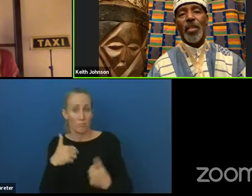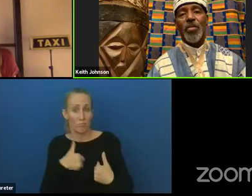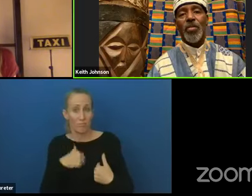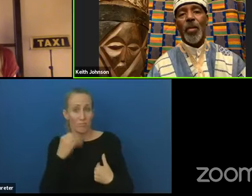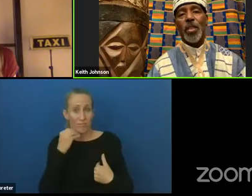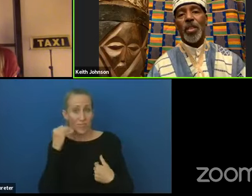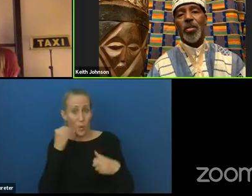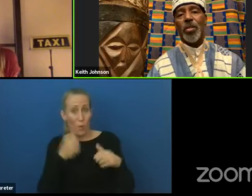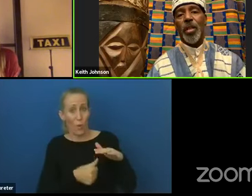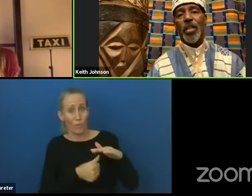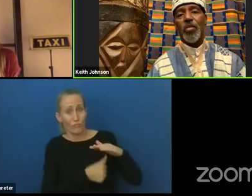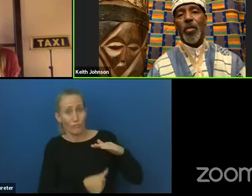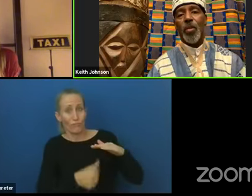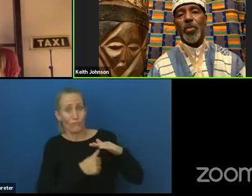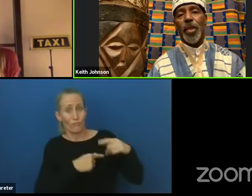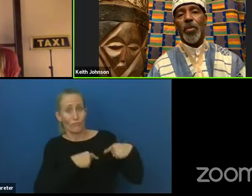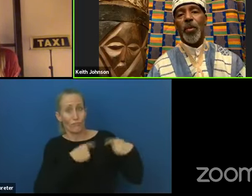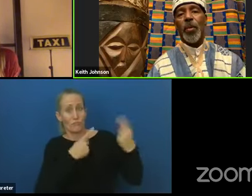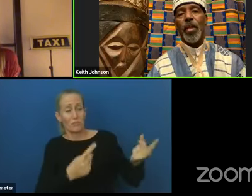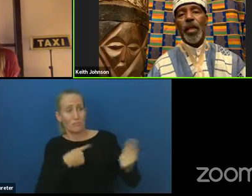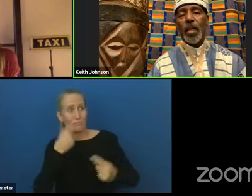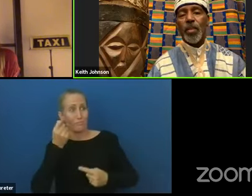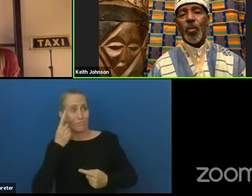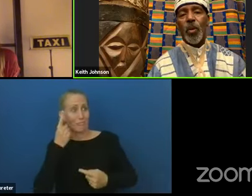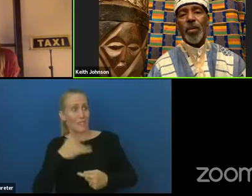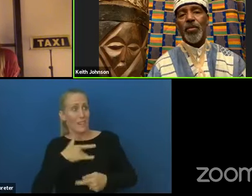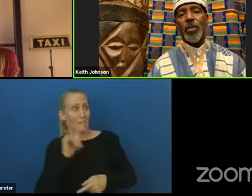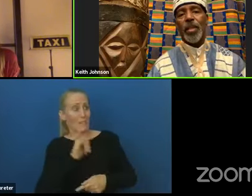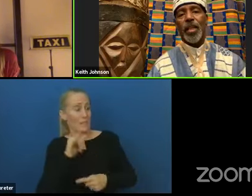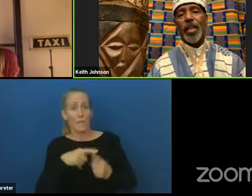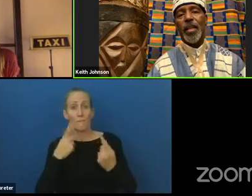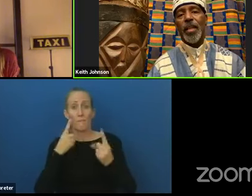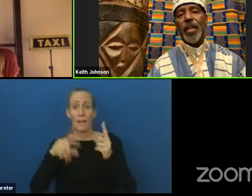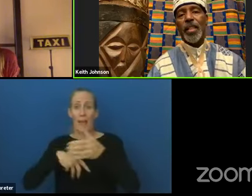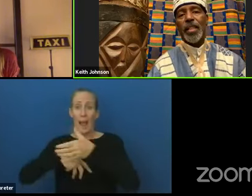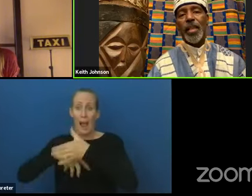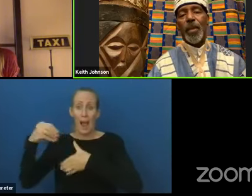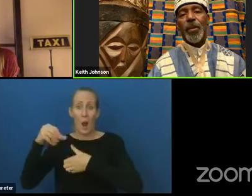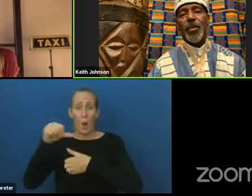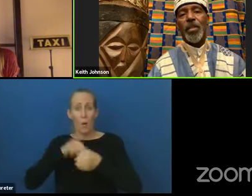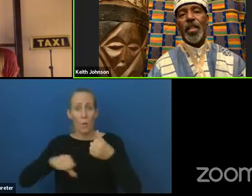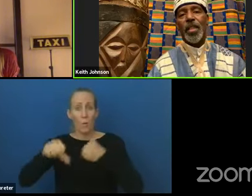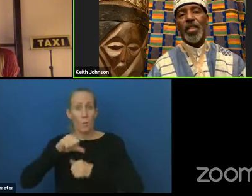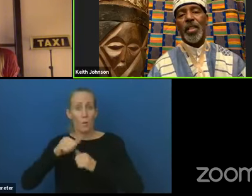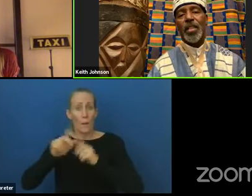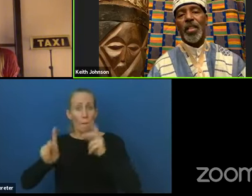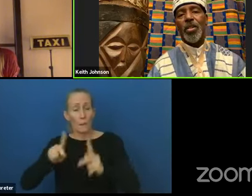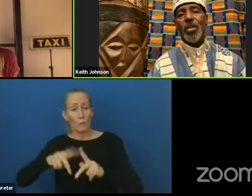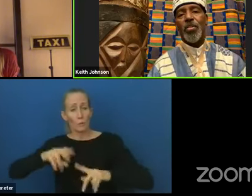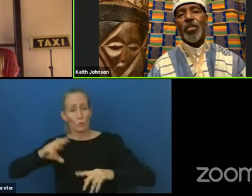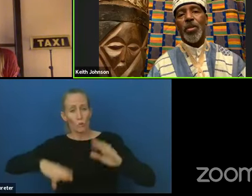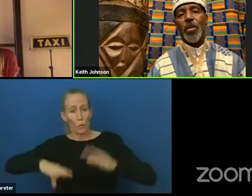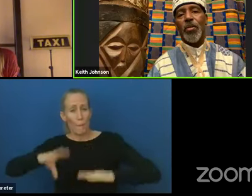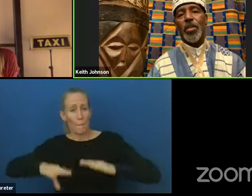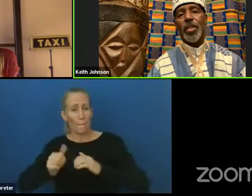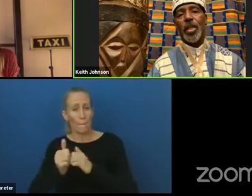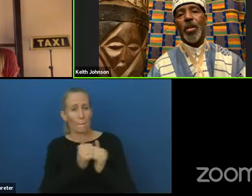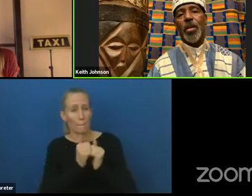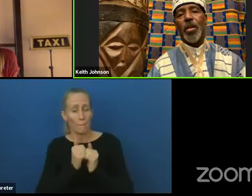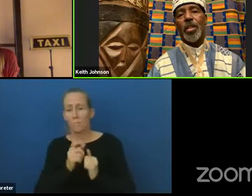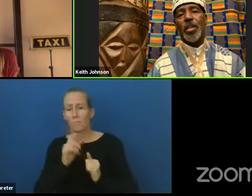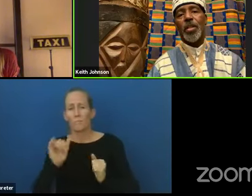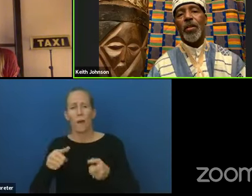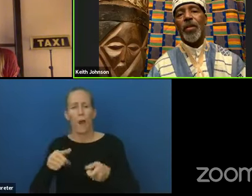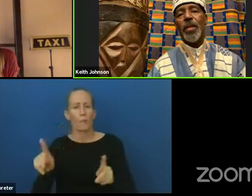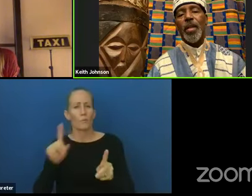go out and drum with children and drum with people is a wonderful thing. It's an opportunity to continue to preserve and share